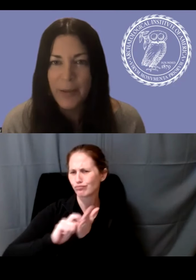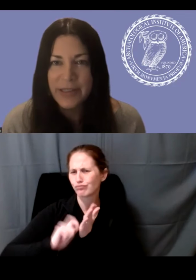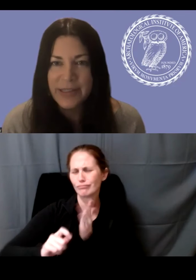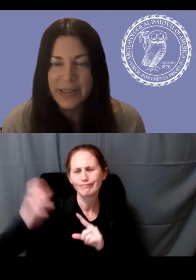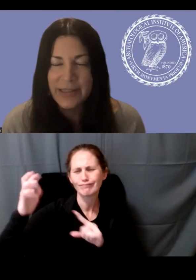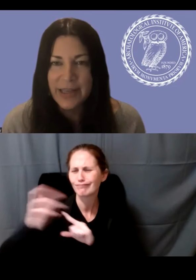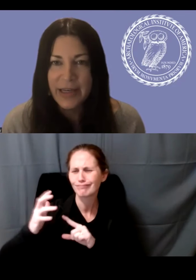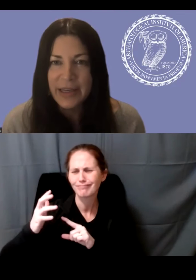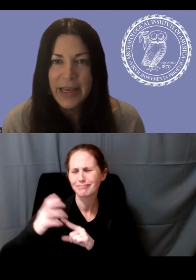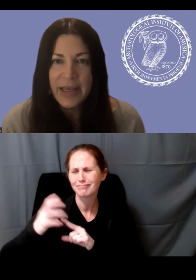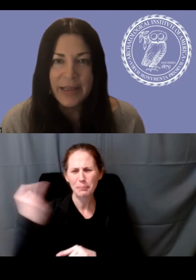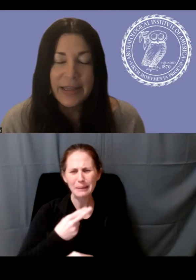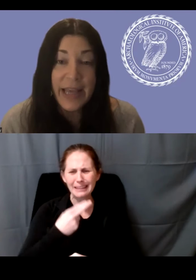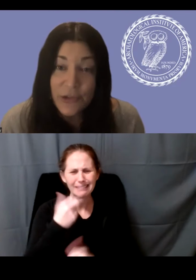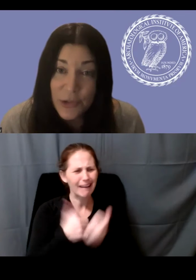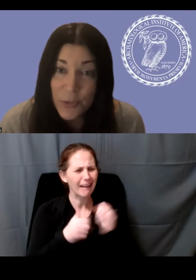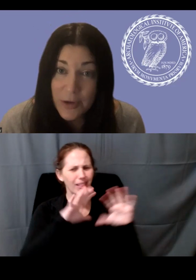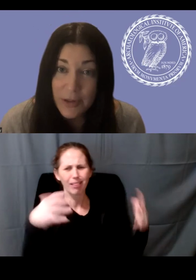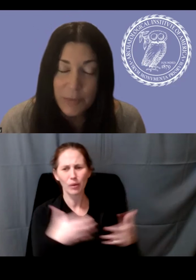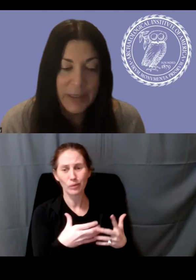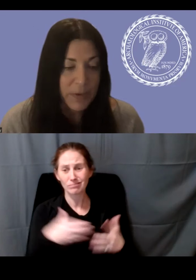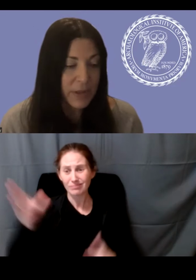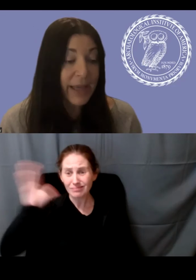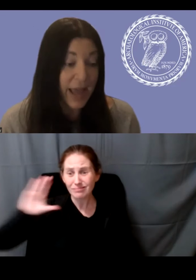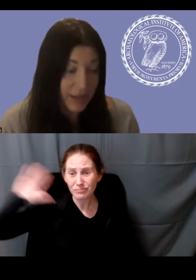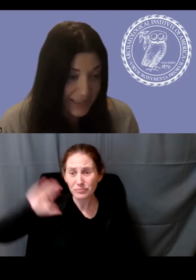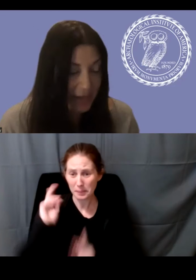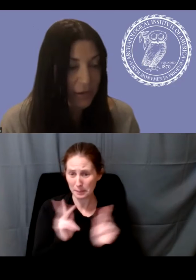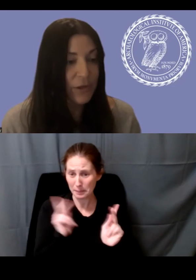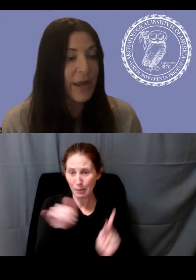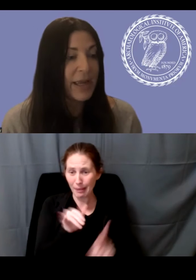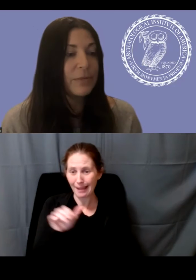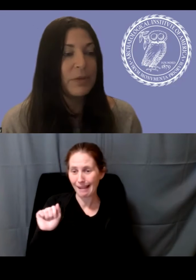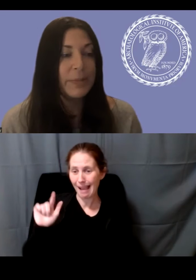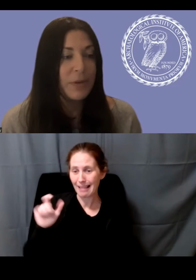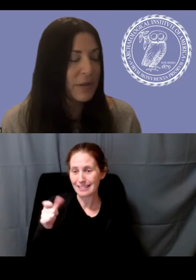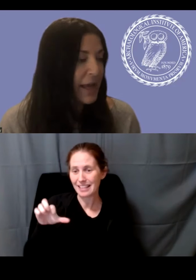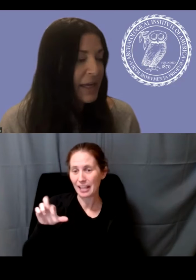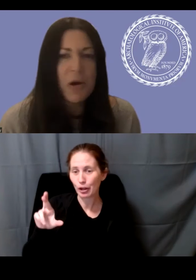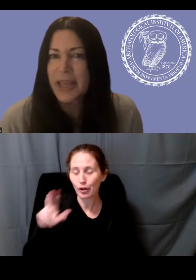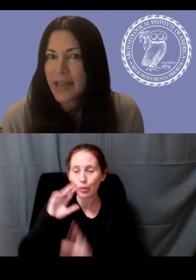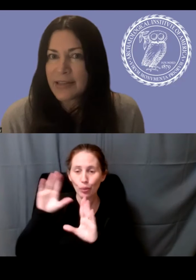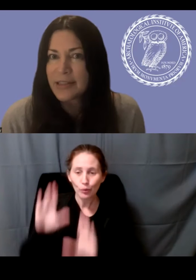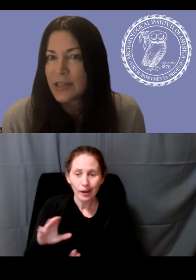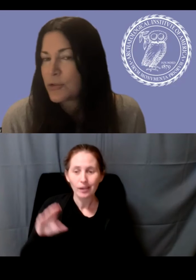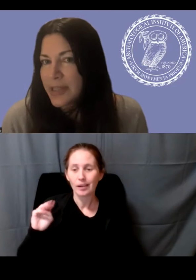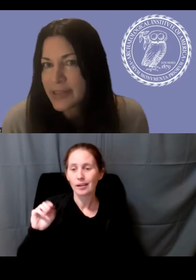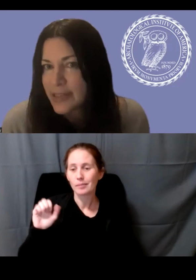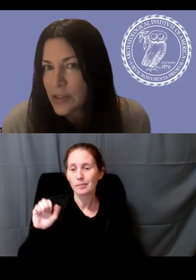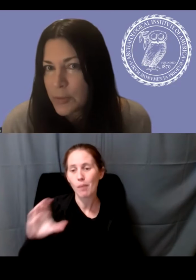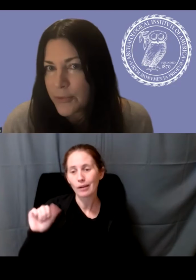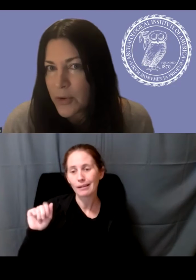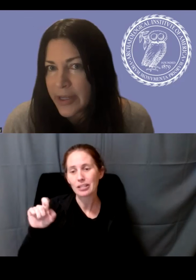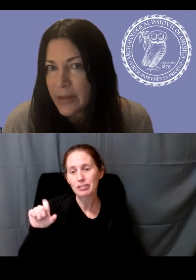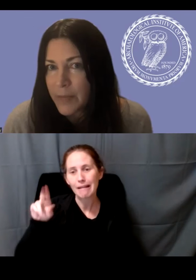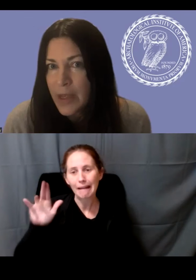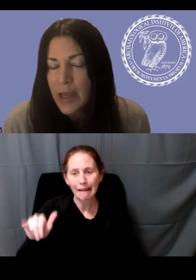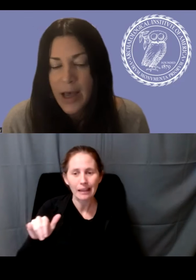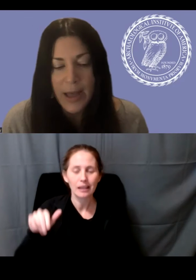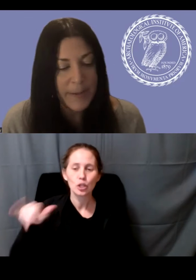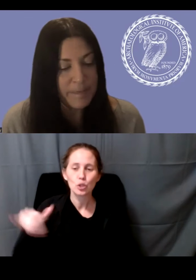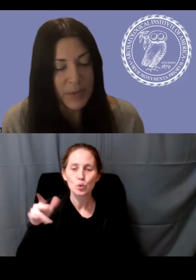of our publicists. And in the ancient world, people like Alexander the Great, people like Mark Antony, Julius Caesar before